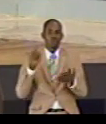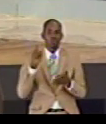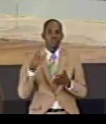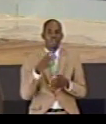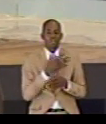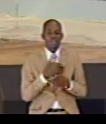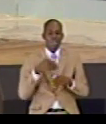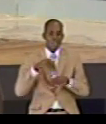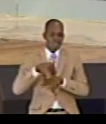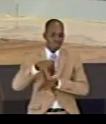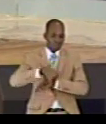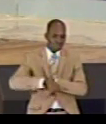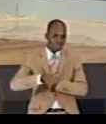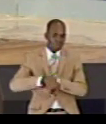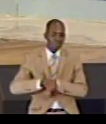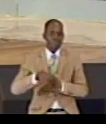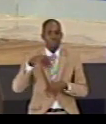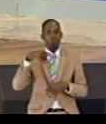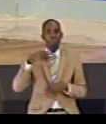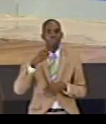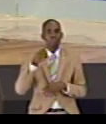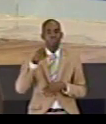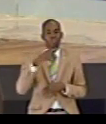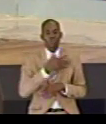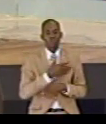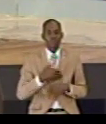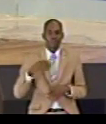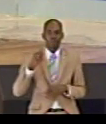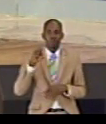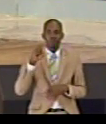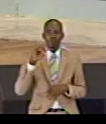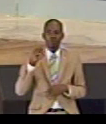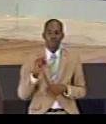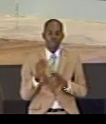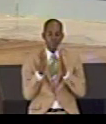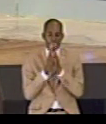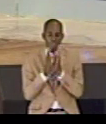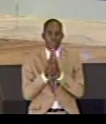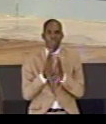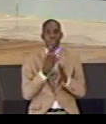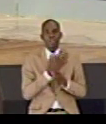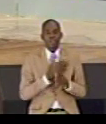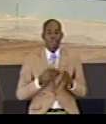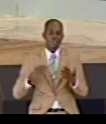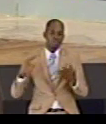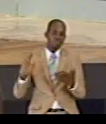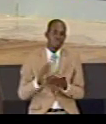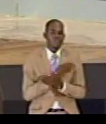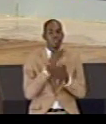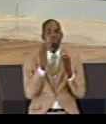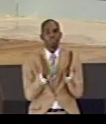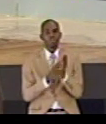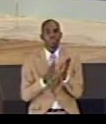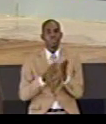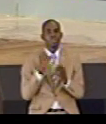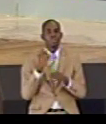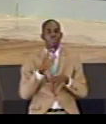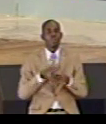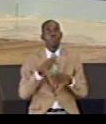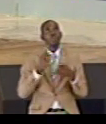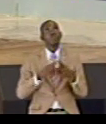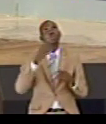midnight, Paul and Silas prayed and sang praises, prayer and praise unto